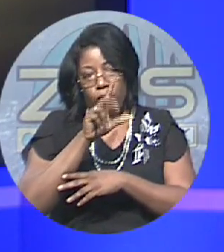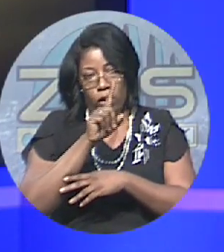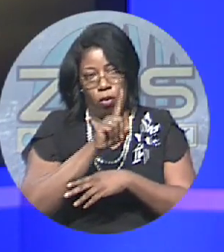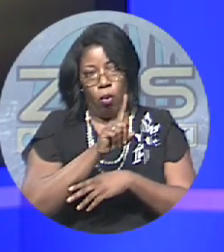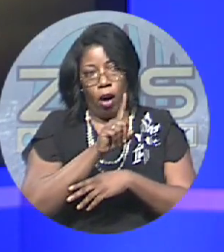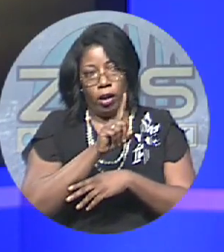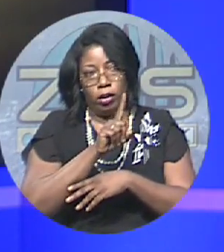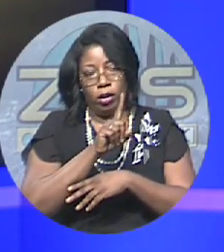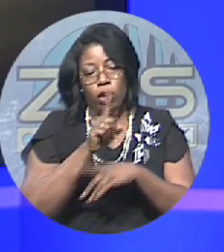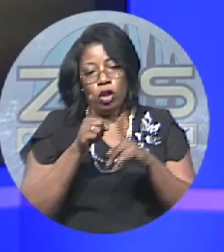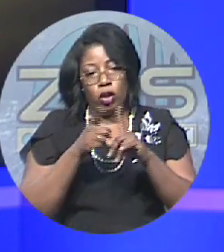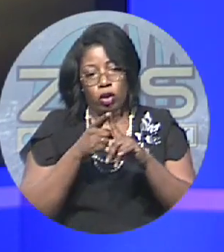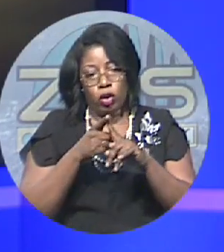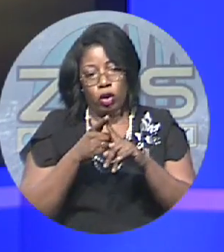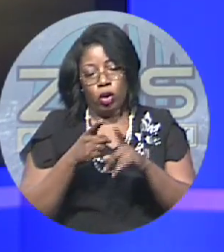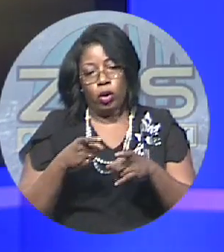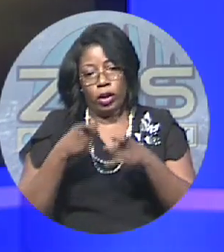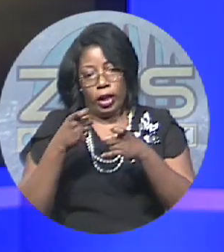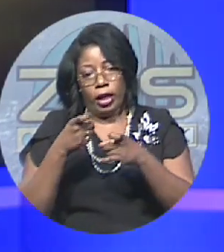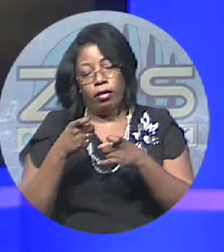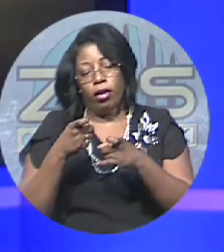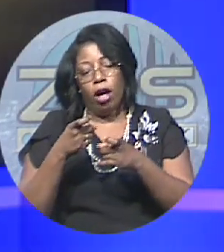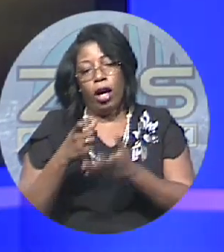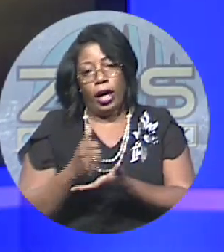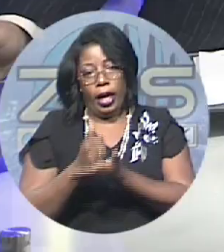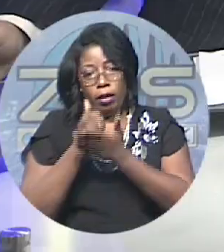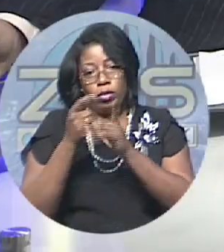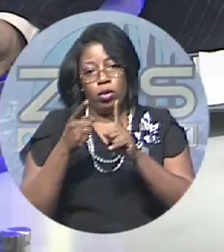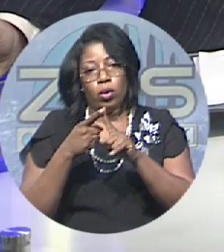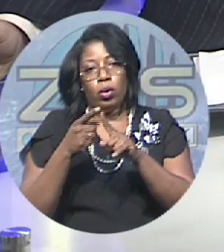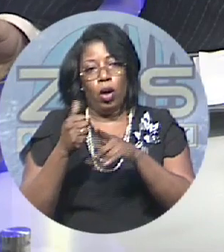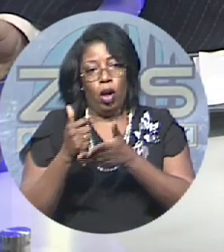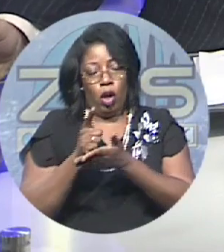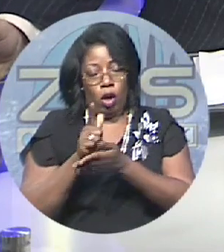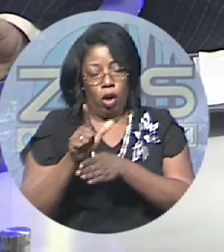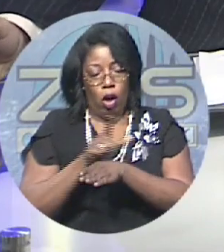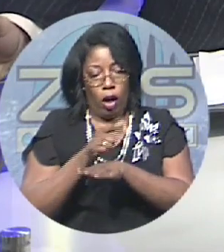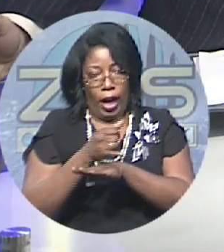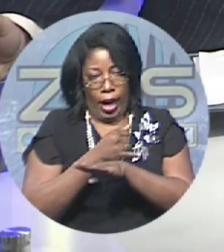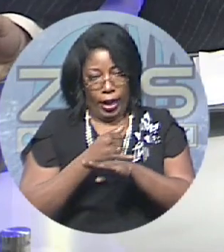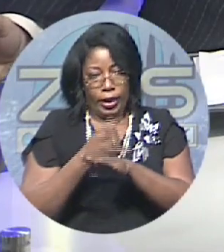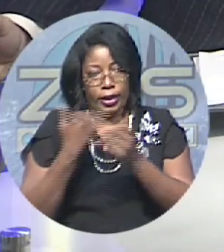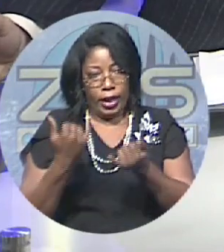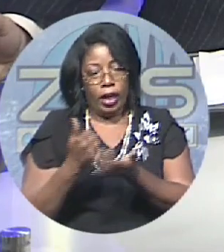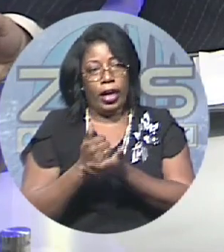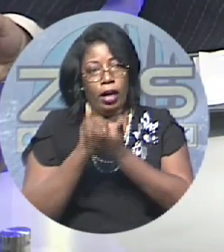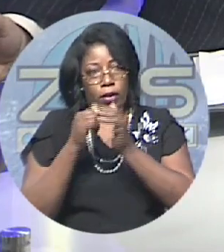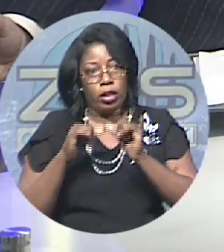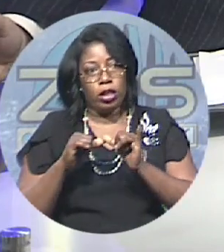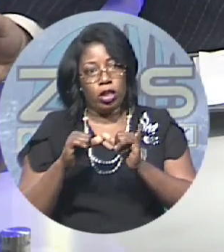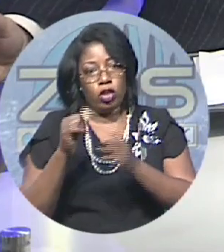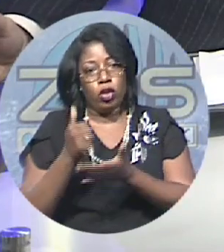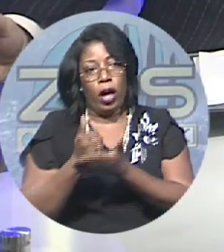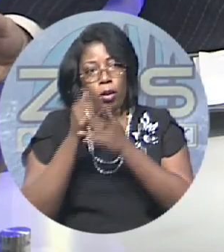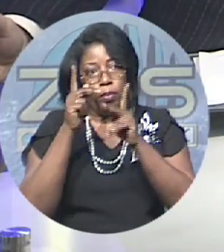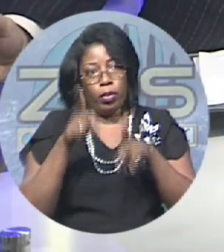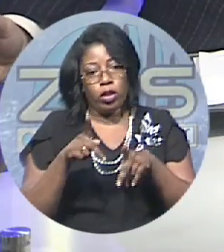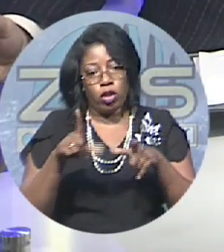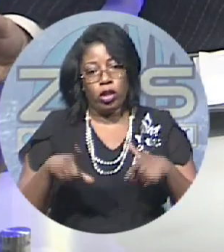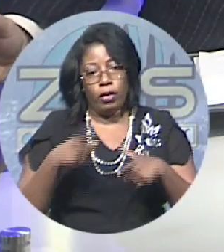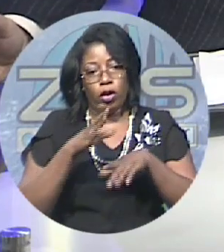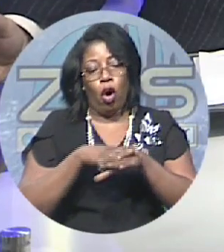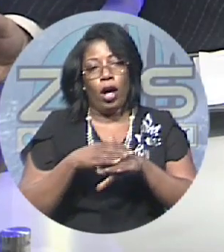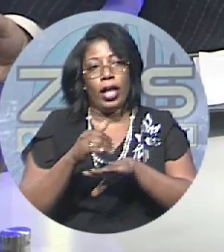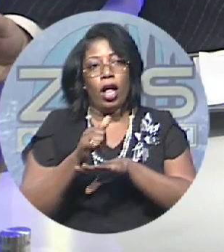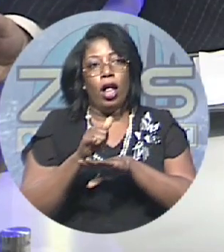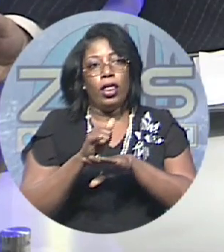337-3031 to render assistance to residents in Long Island. Well, as the relief effort continues to assist persons living on those